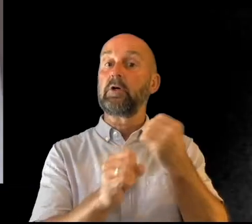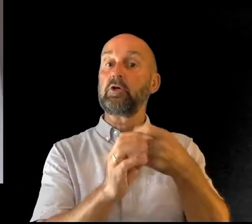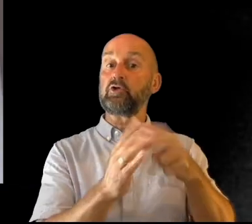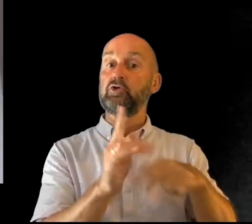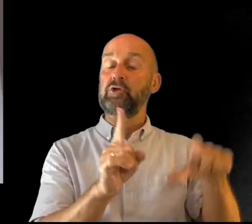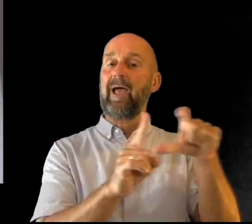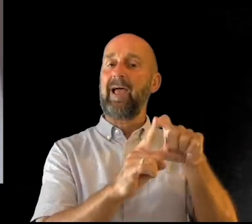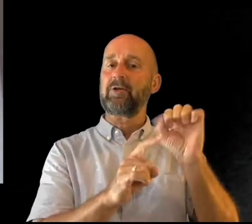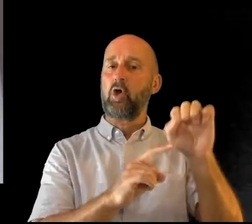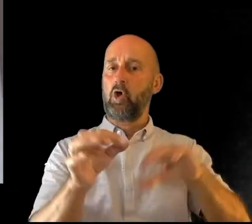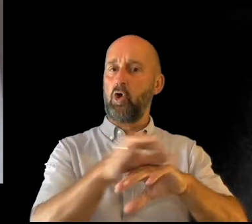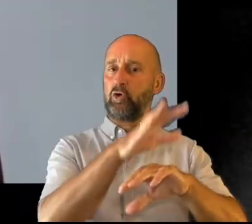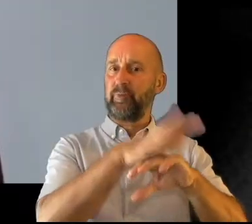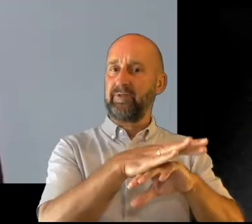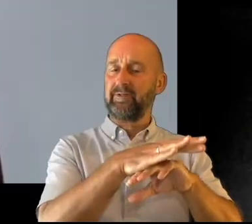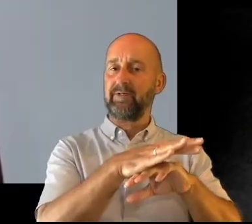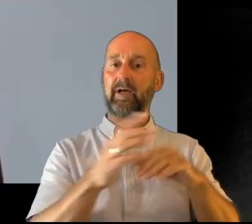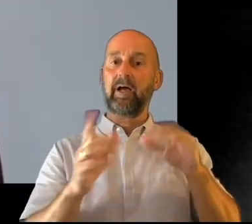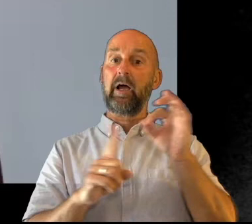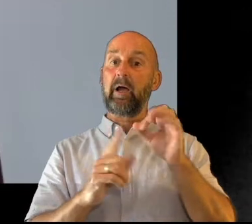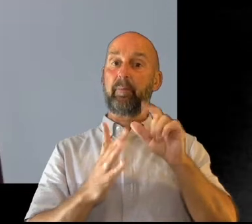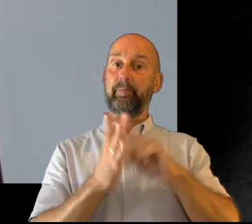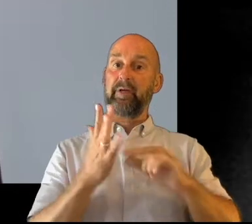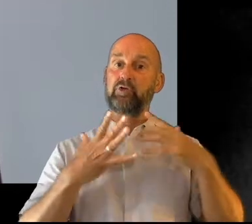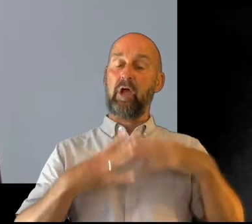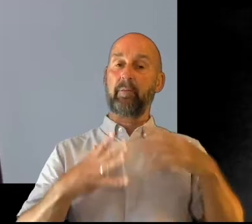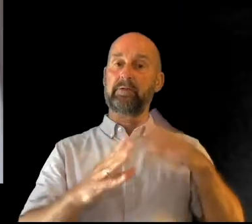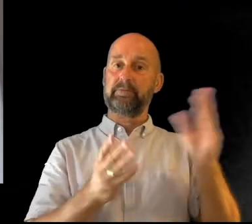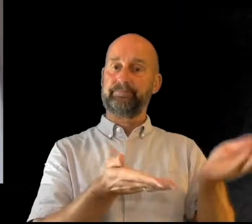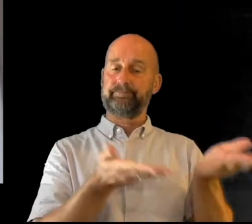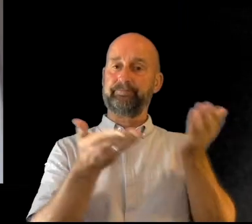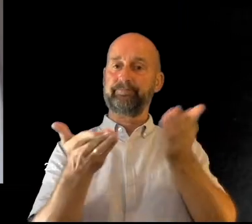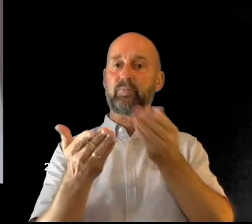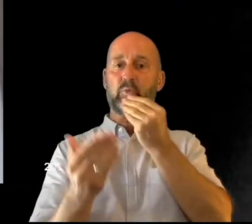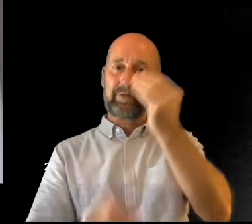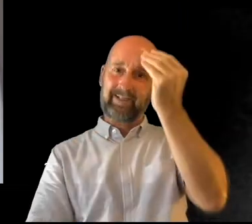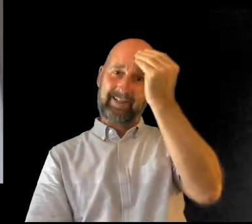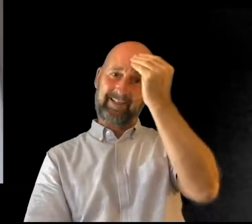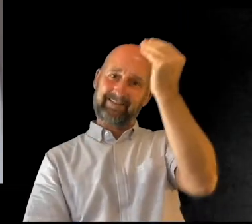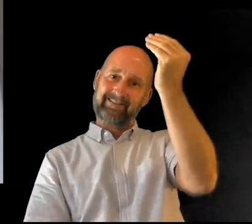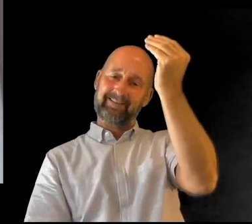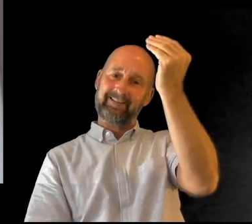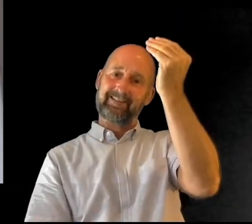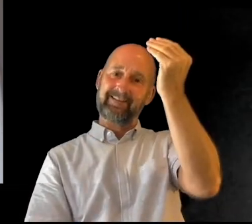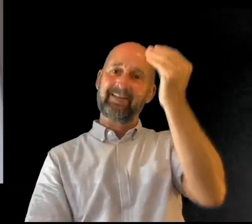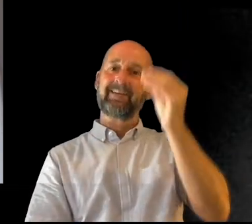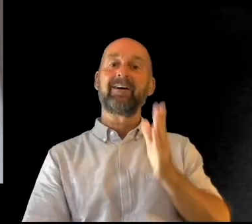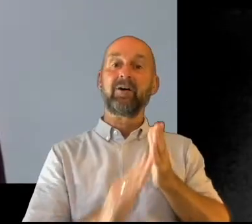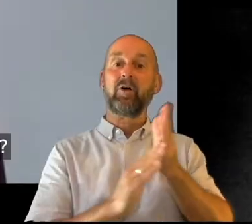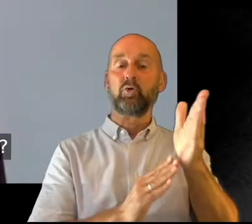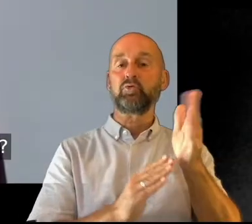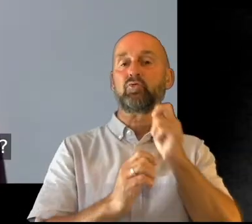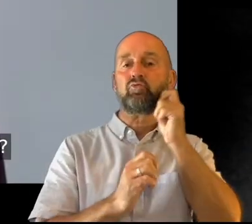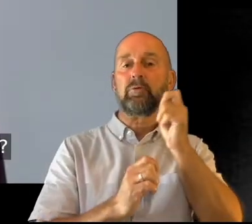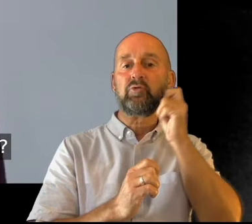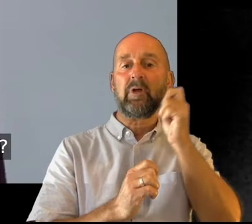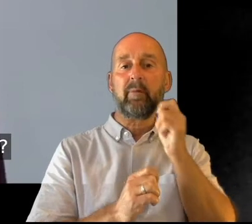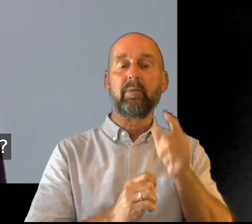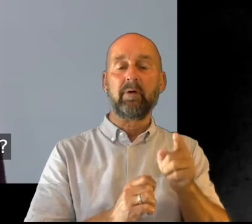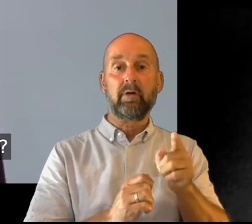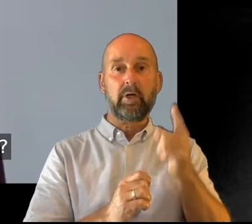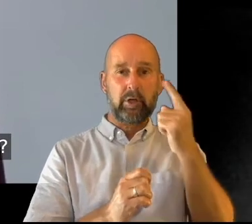Sylvia's pyjama-clad husband, walks in with a mimosa for Sylvia, kisses her head, and goes to trim his beard. Is she going